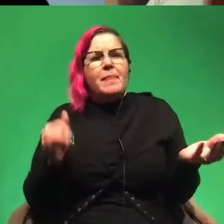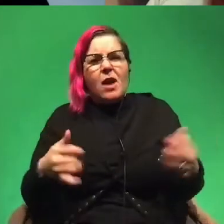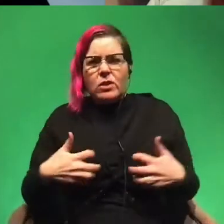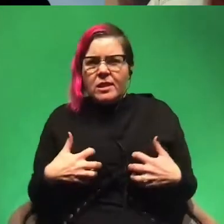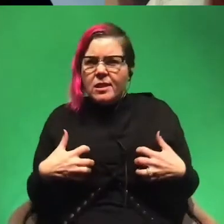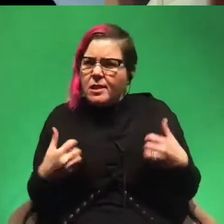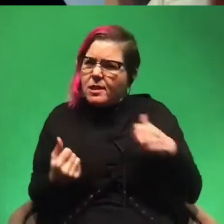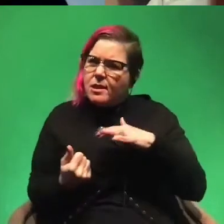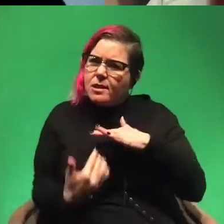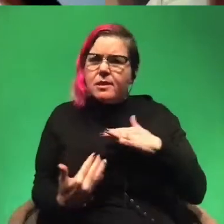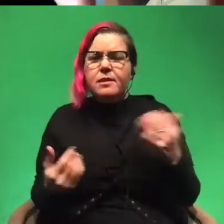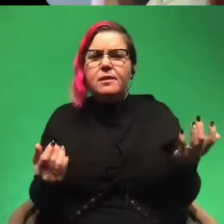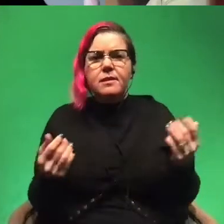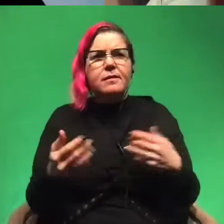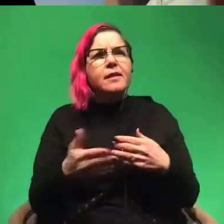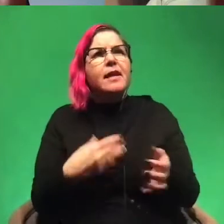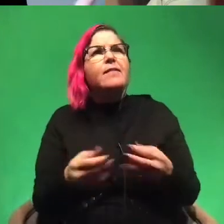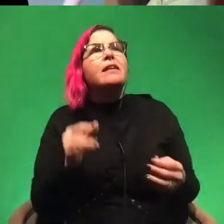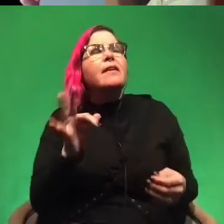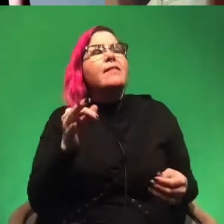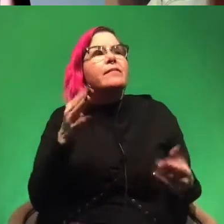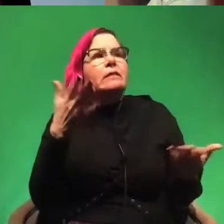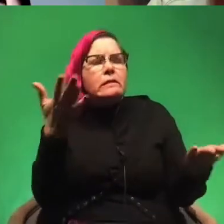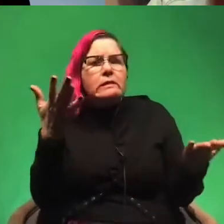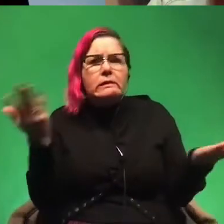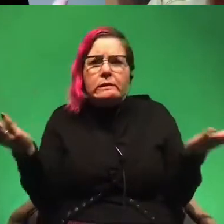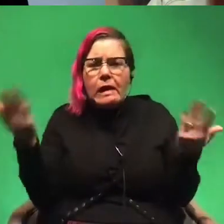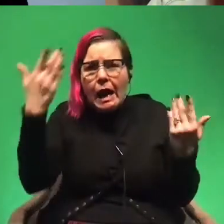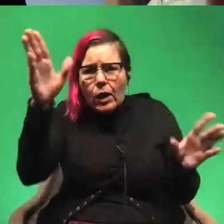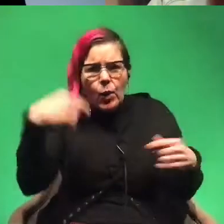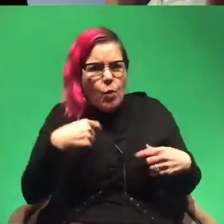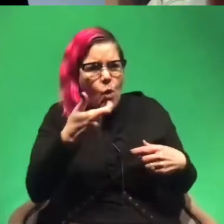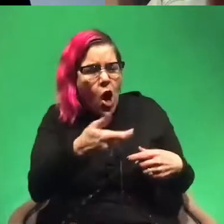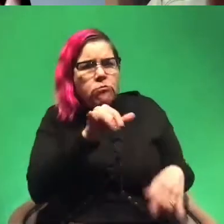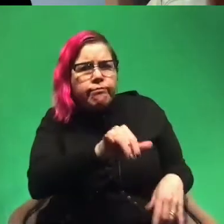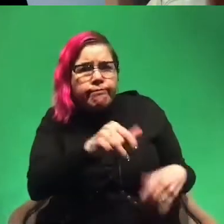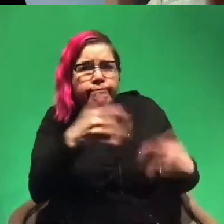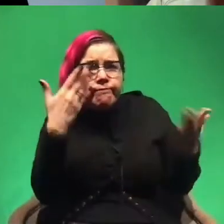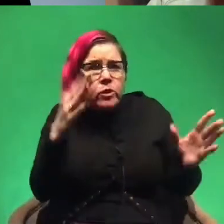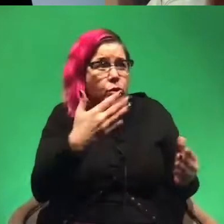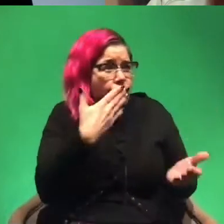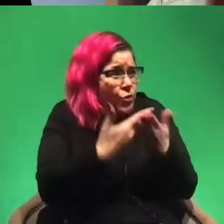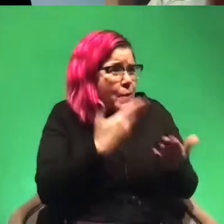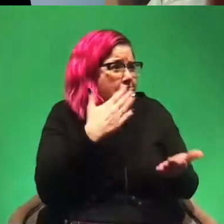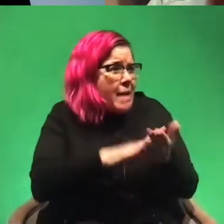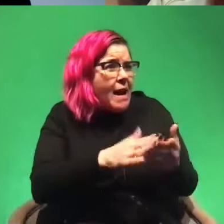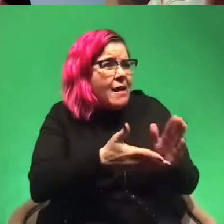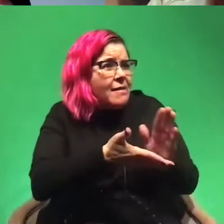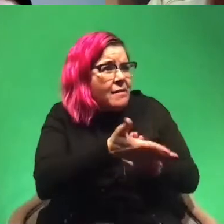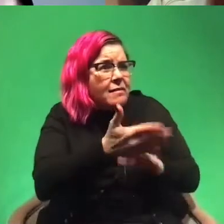me, because even if we don't know, even if as a viewer you don't know what makes a good facility or a bad